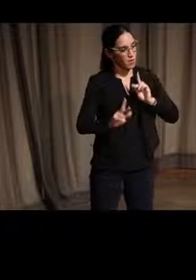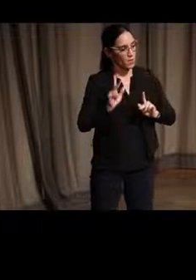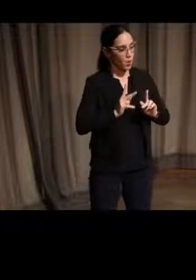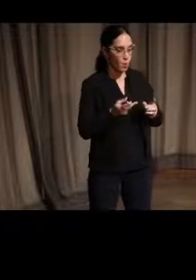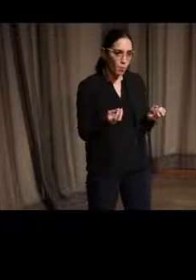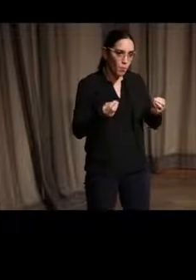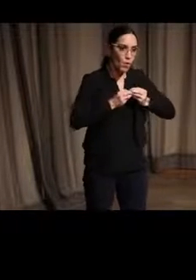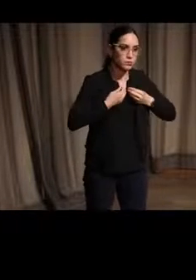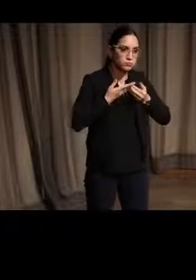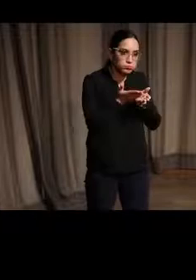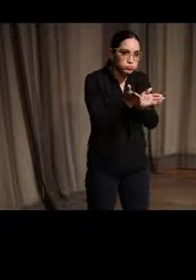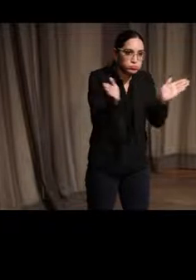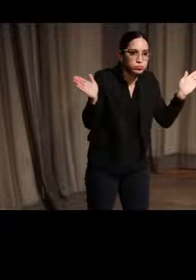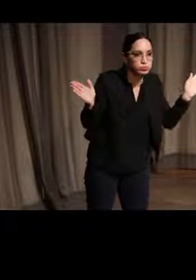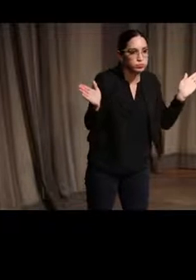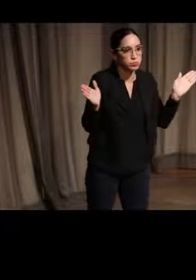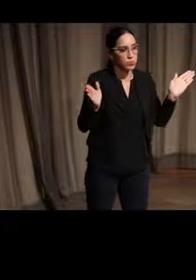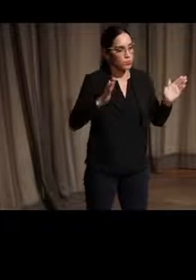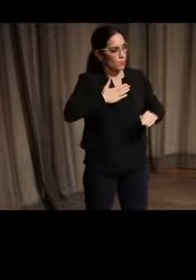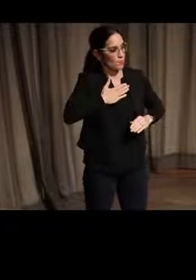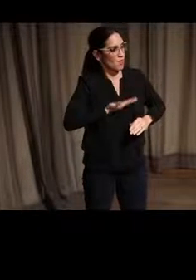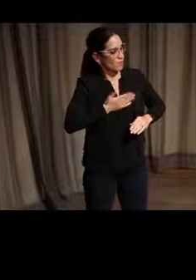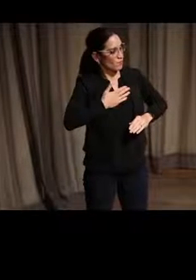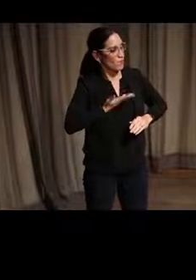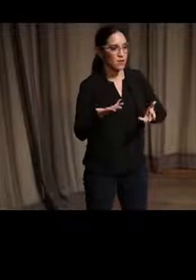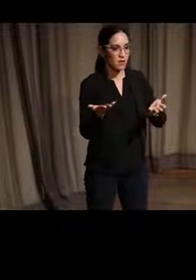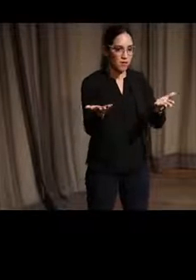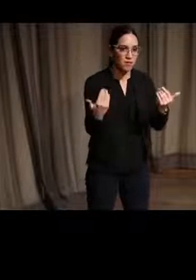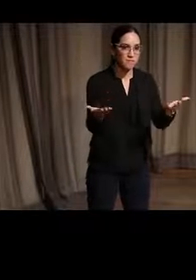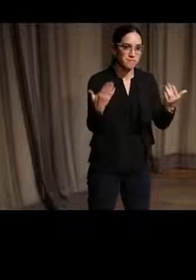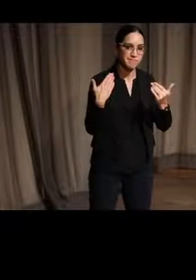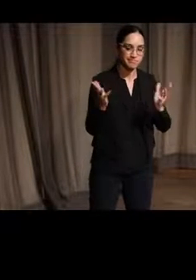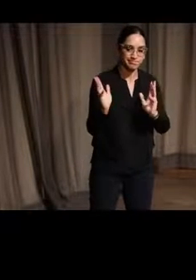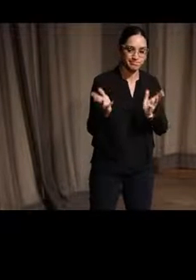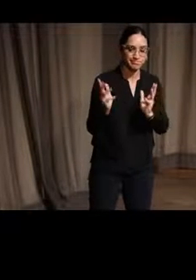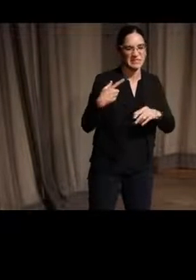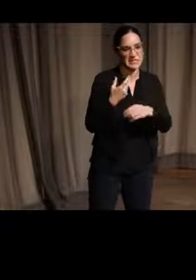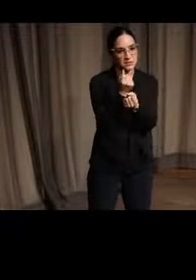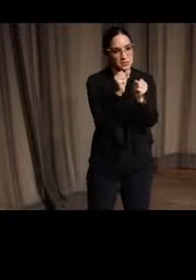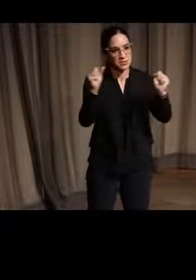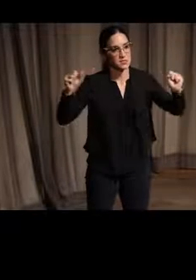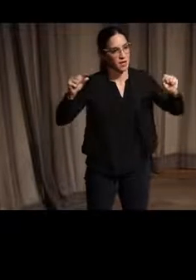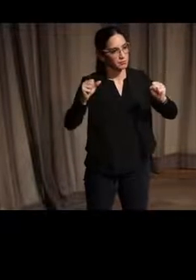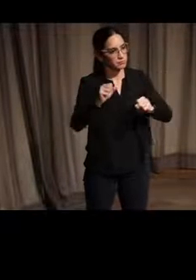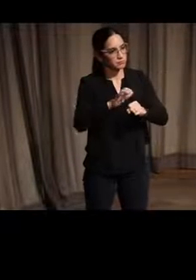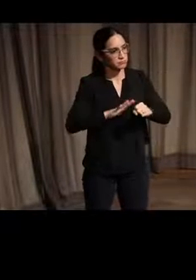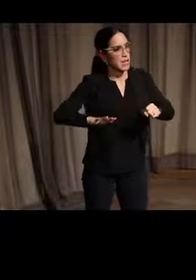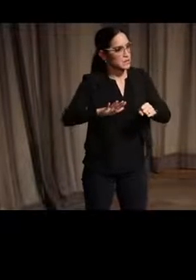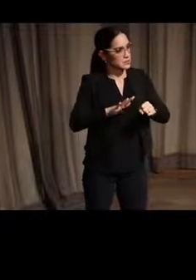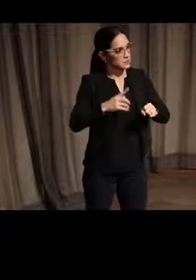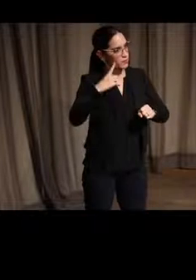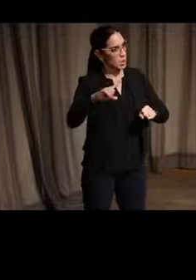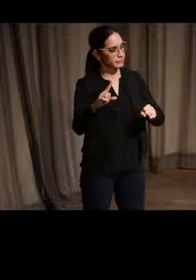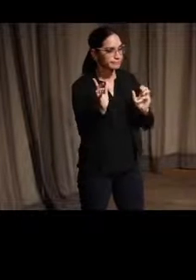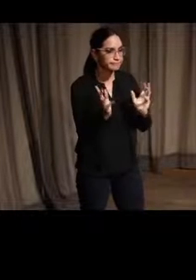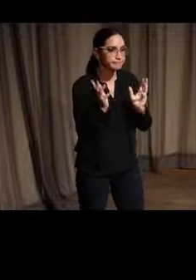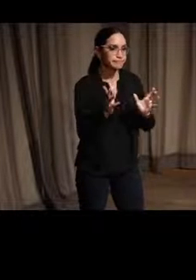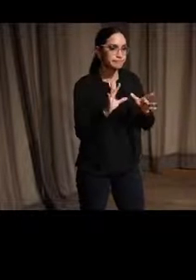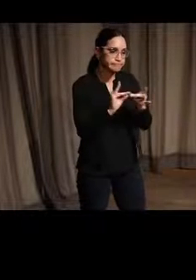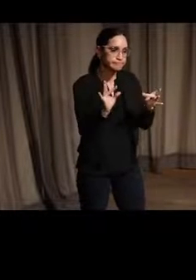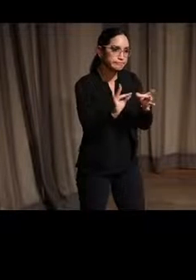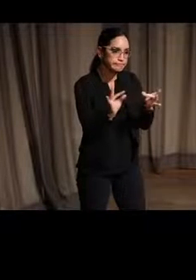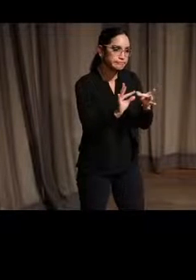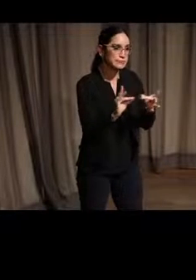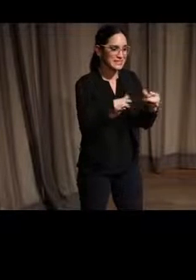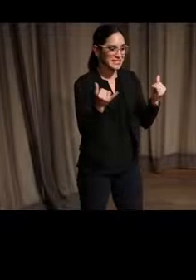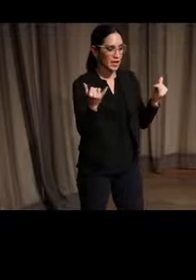are able to have these conversations and hear this and know that this is very much a safe space for women, then the conversation changes and we're able to